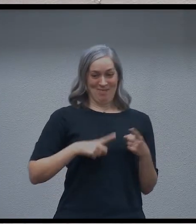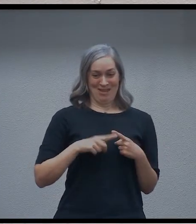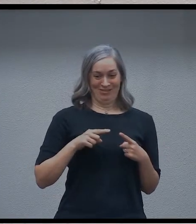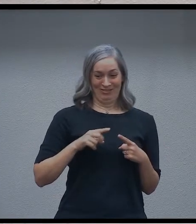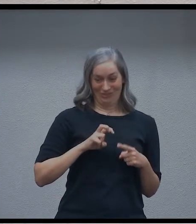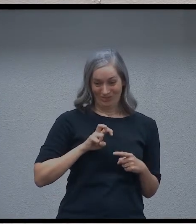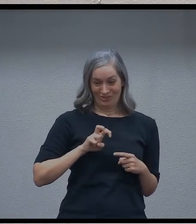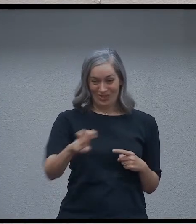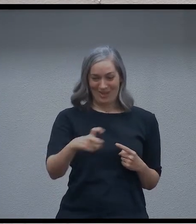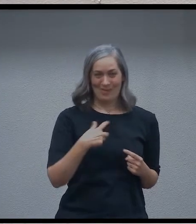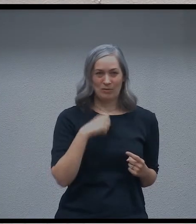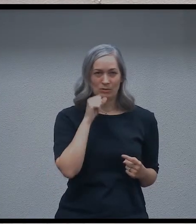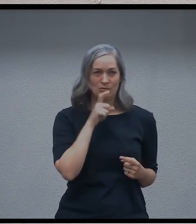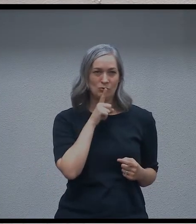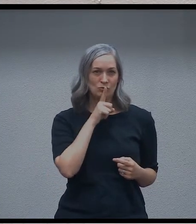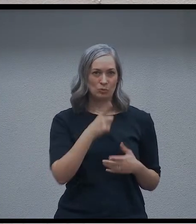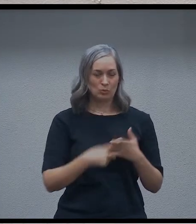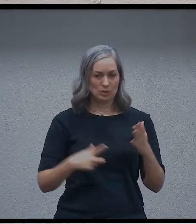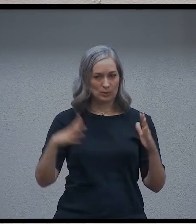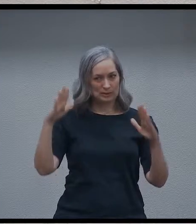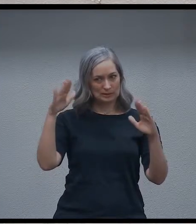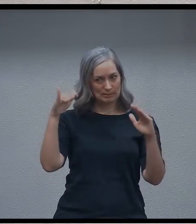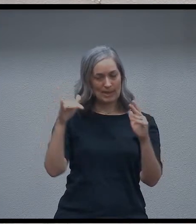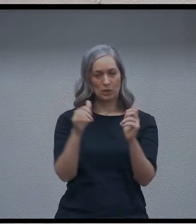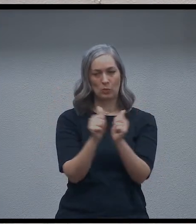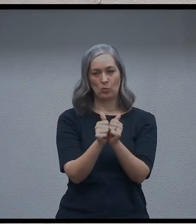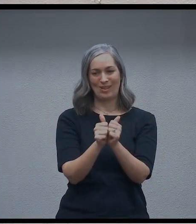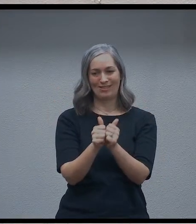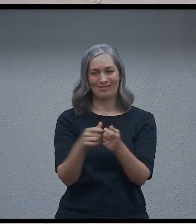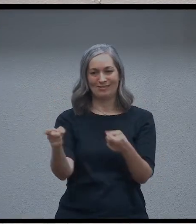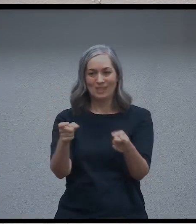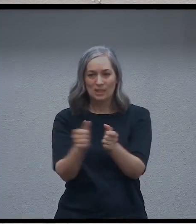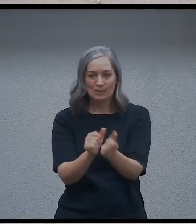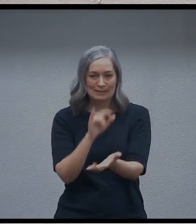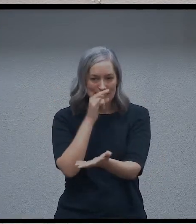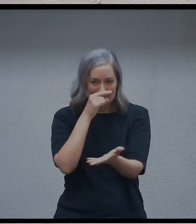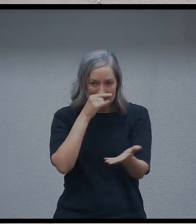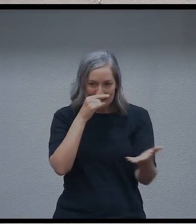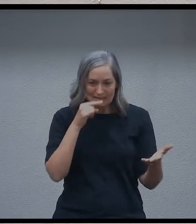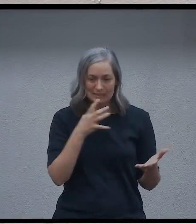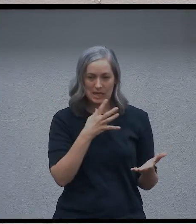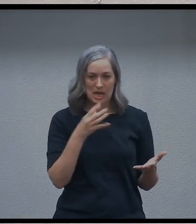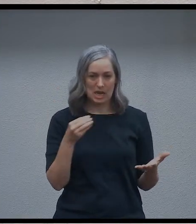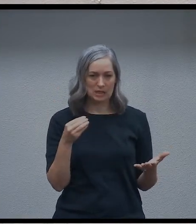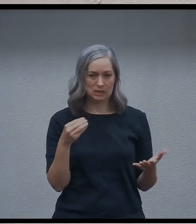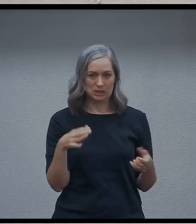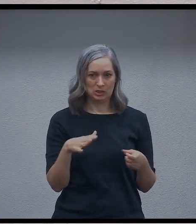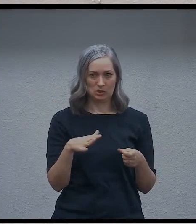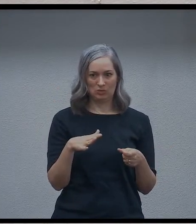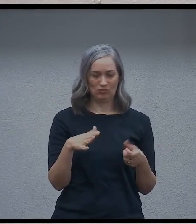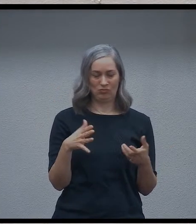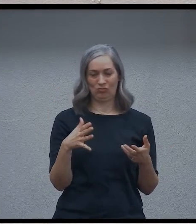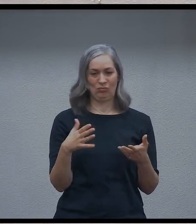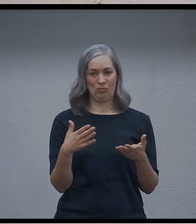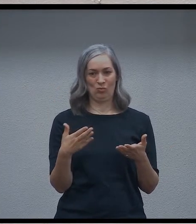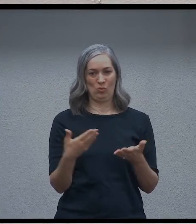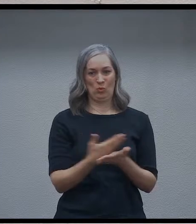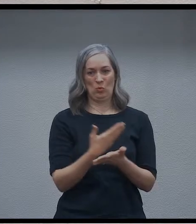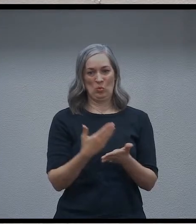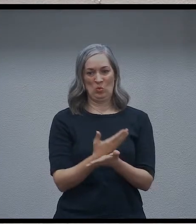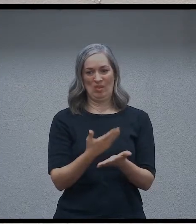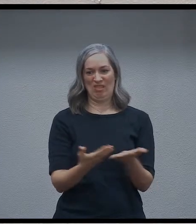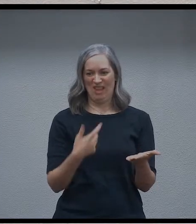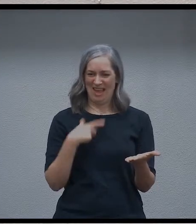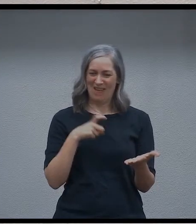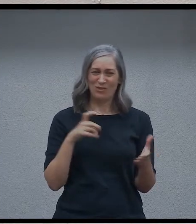was unsure of what to expect with dealing with kids and just this whole new side of it where it's like, I have to